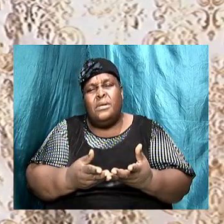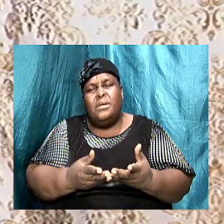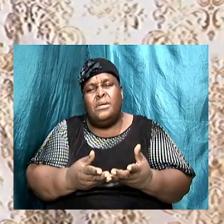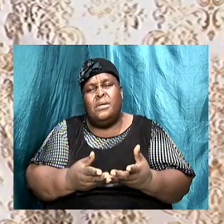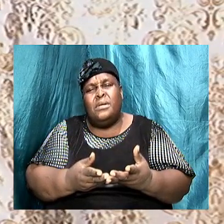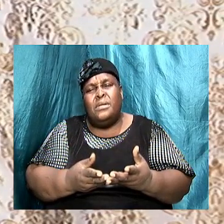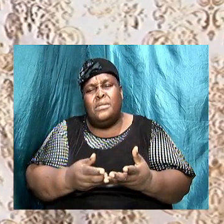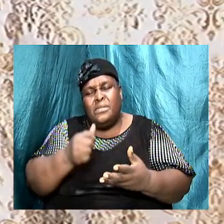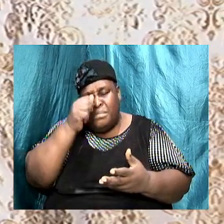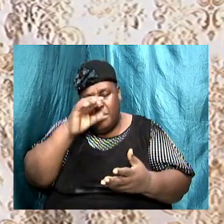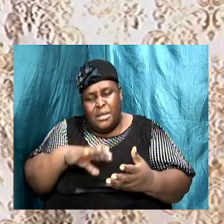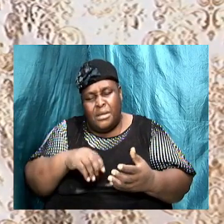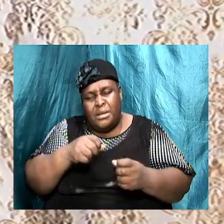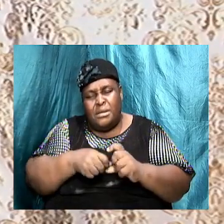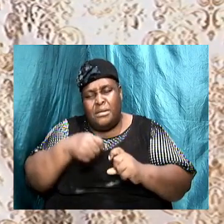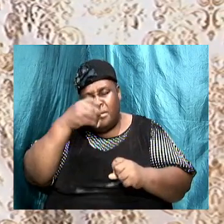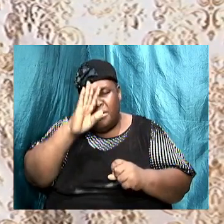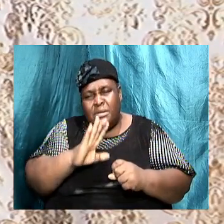rewarded.